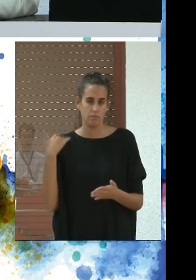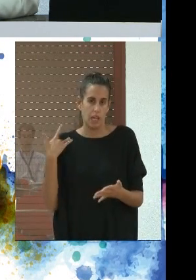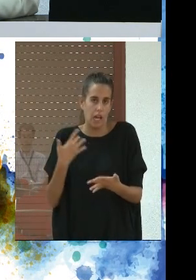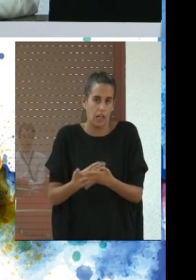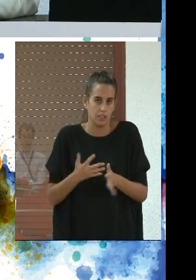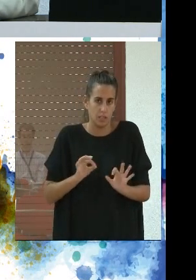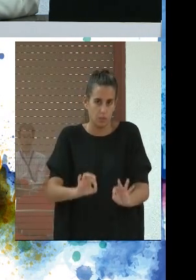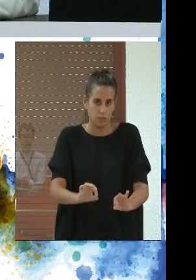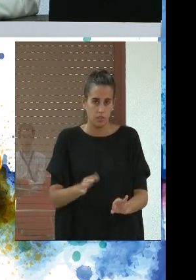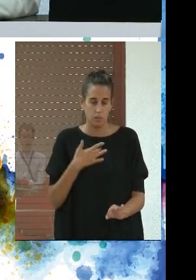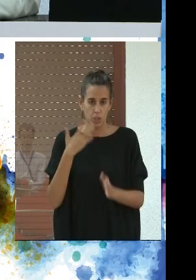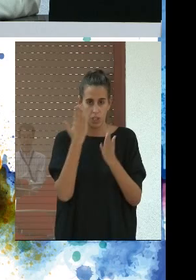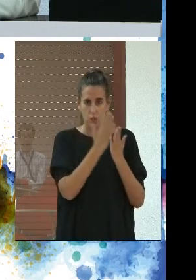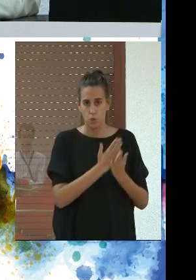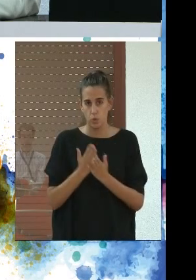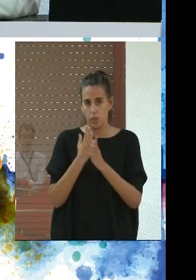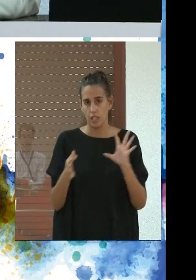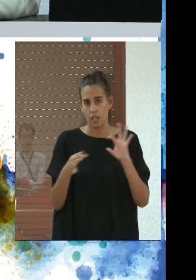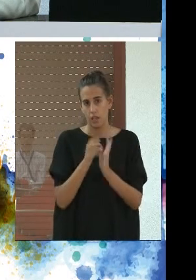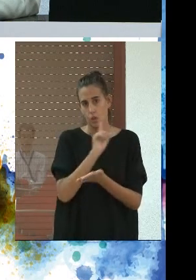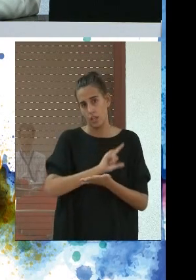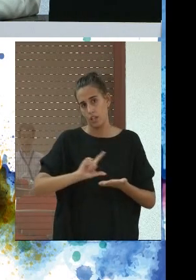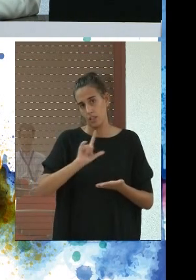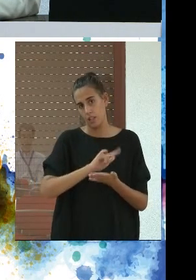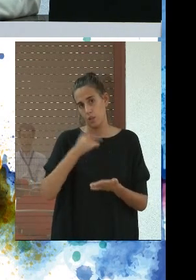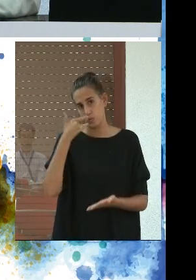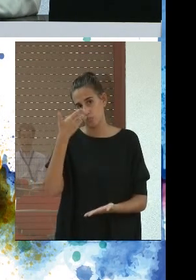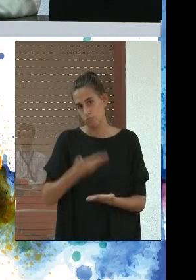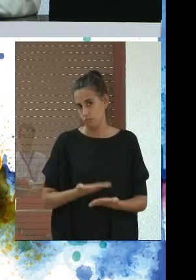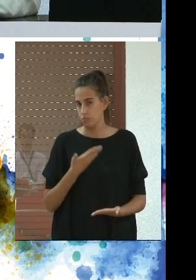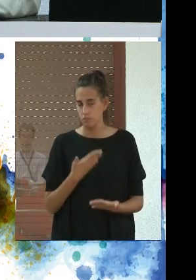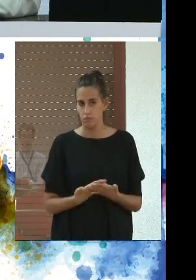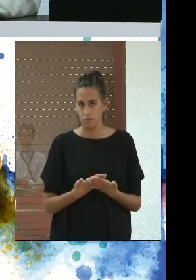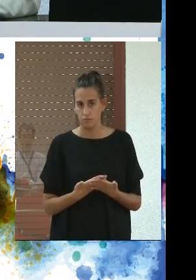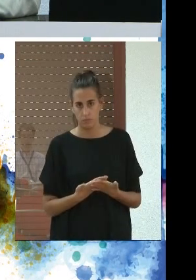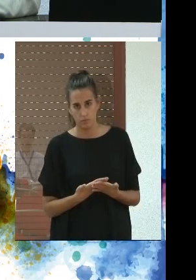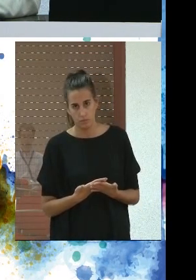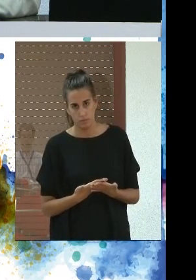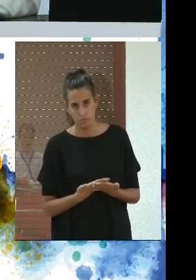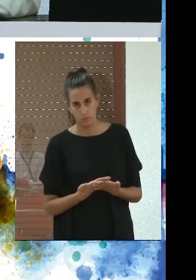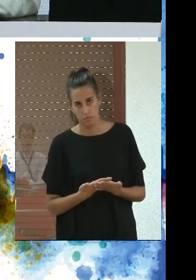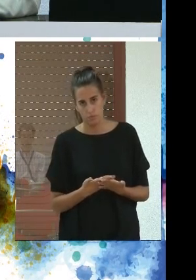And this is what has given us the best possible results up to date, given the state of the art.